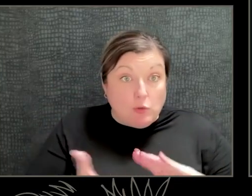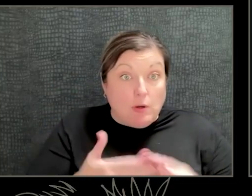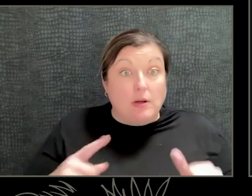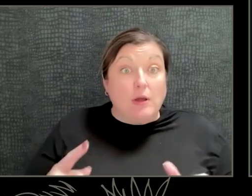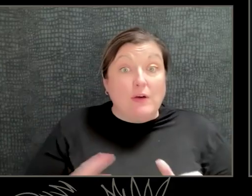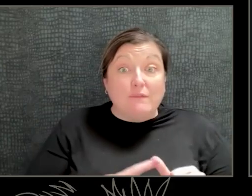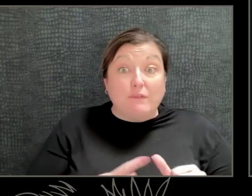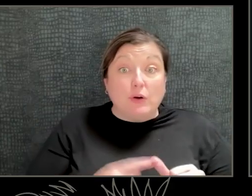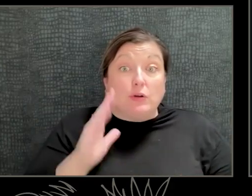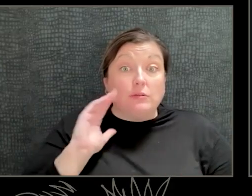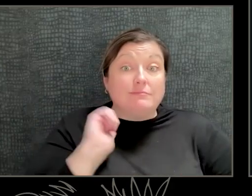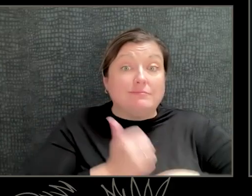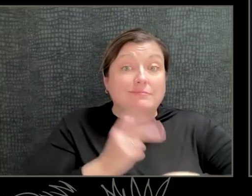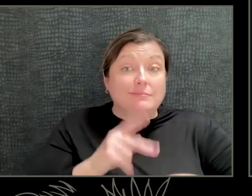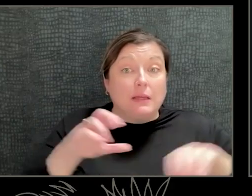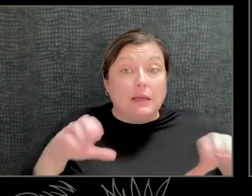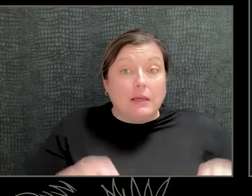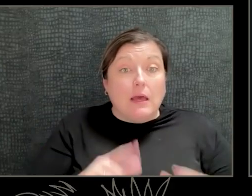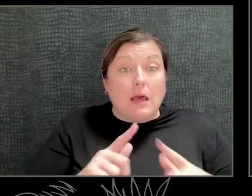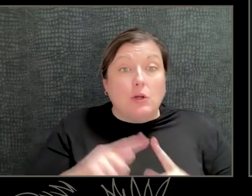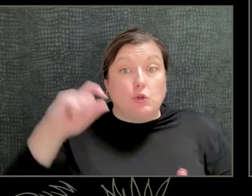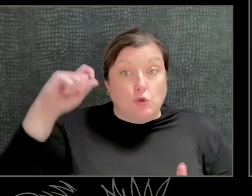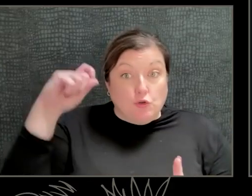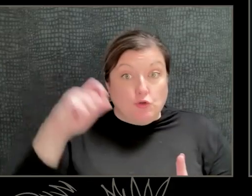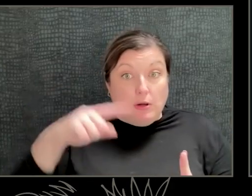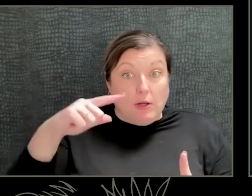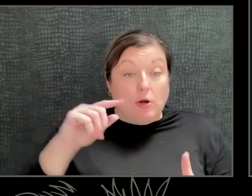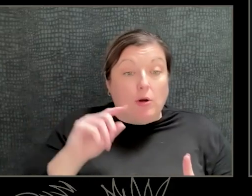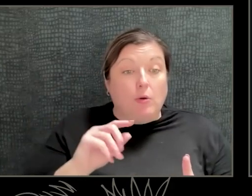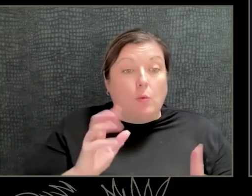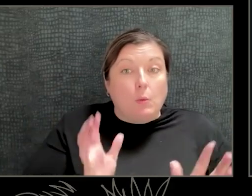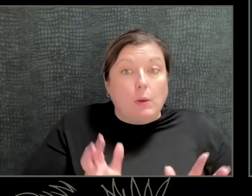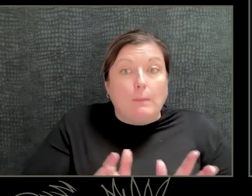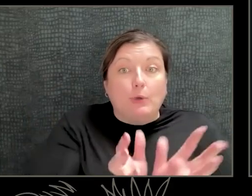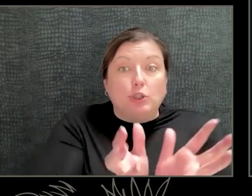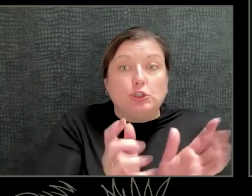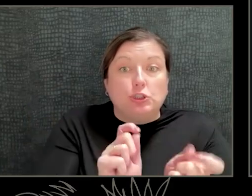is we'll set up this action to trigger whenever we push changes to any PR.